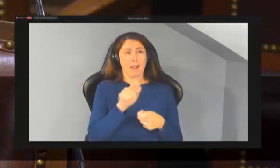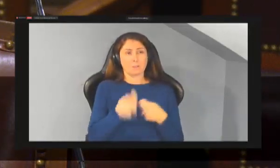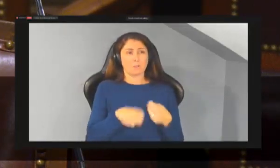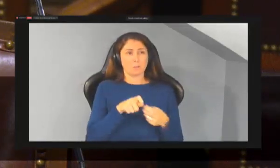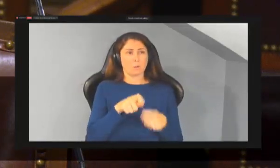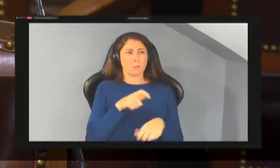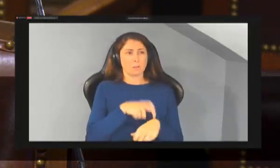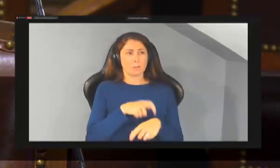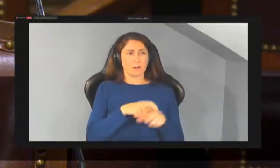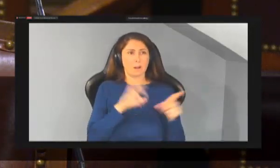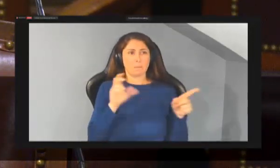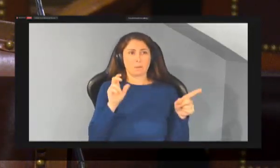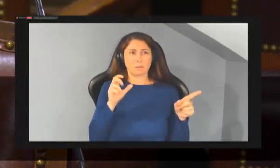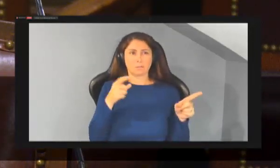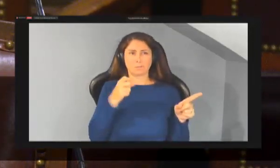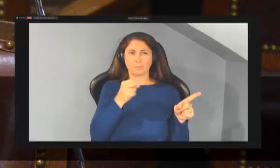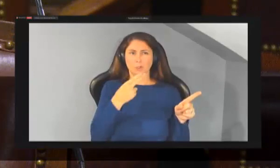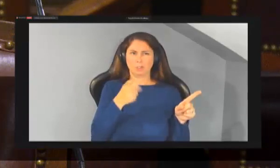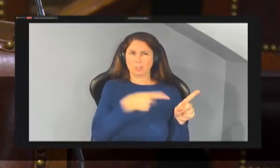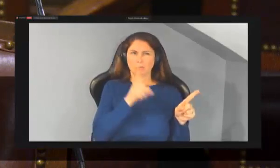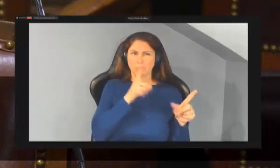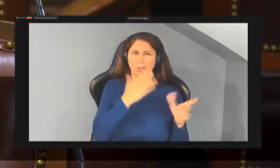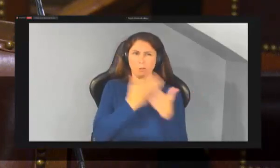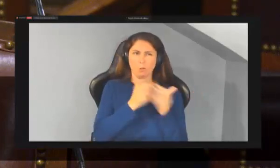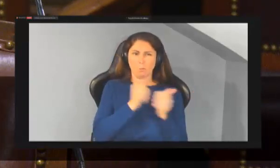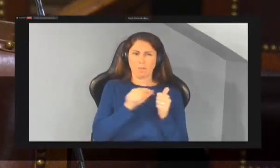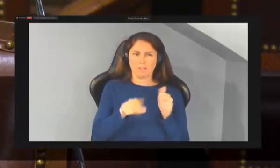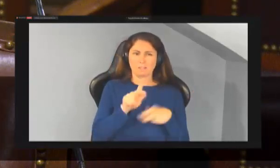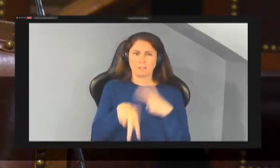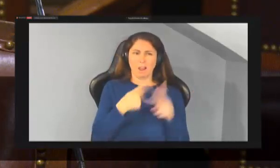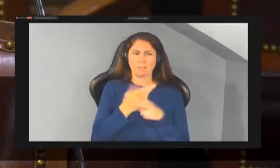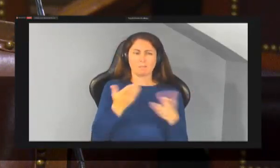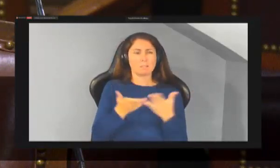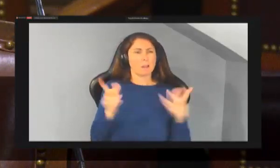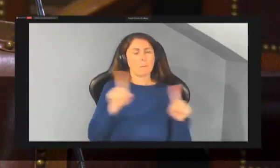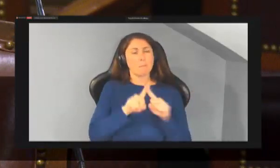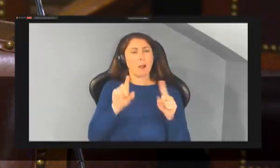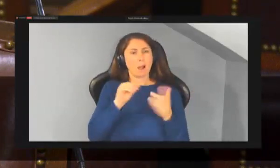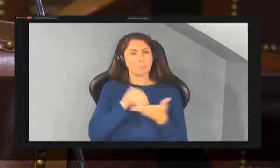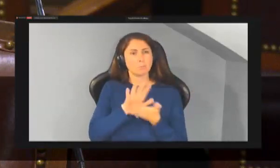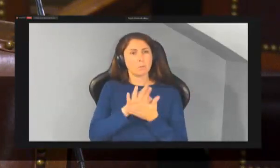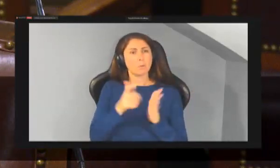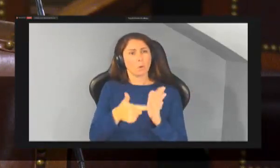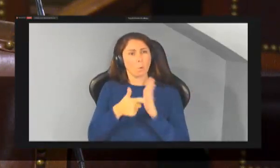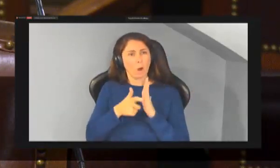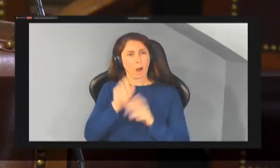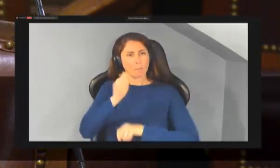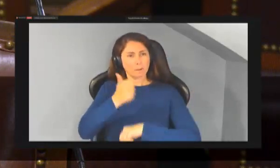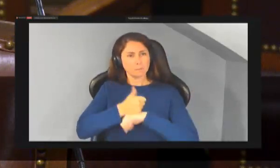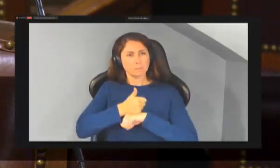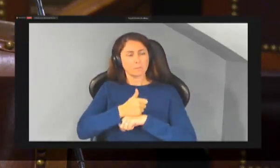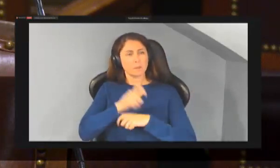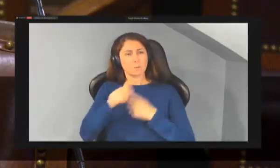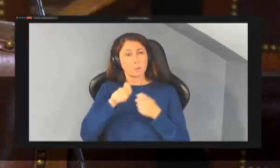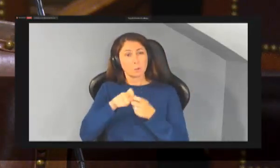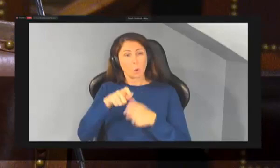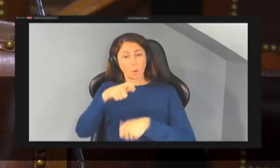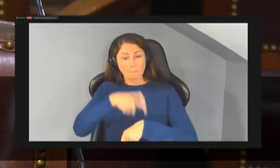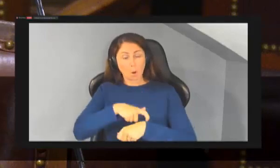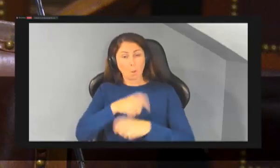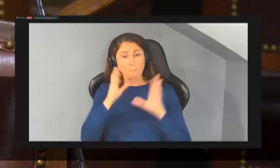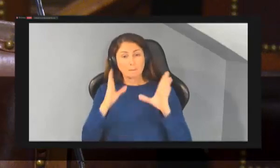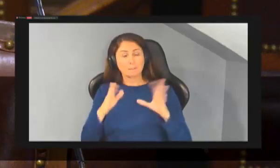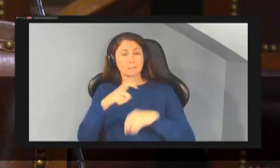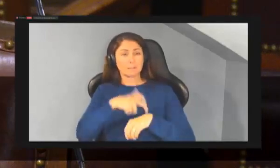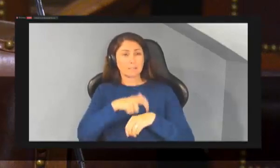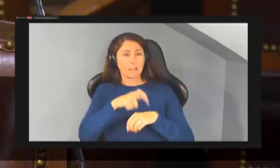Strasburger is really good at this kind of stuff, but we put requirements in place that at certain moments in time, certain